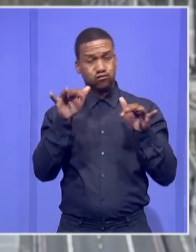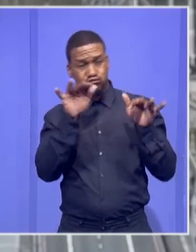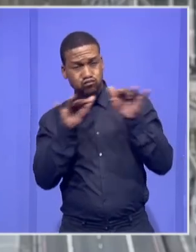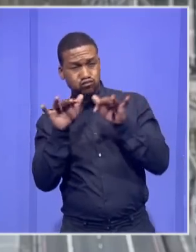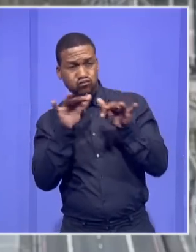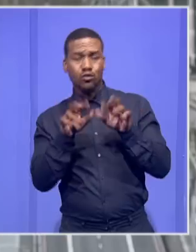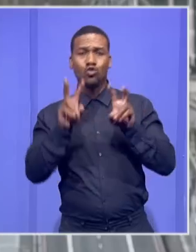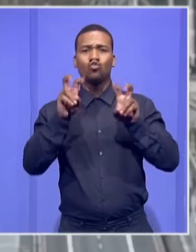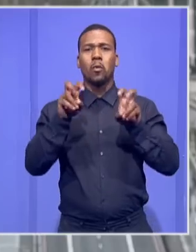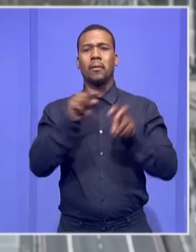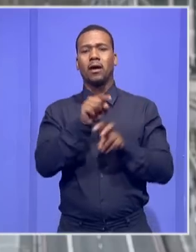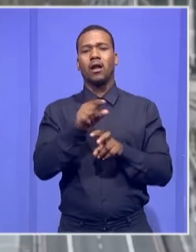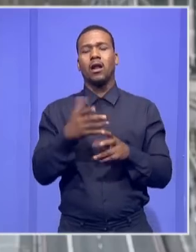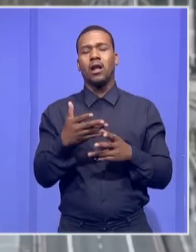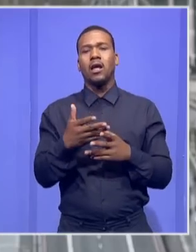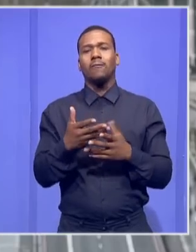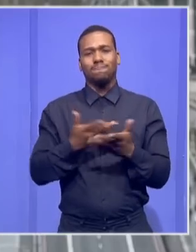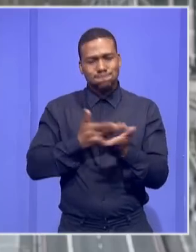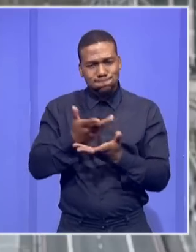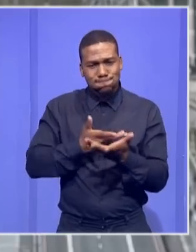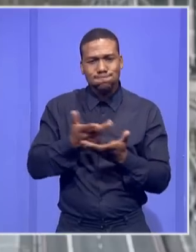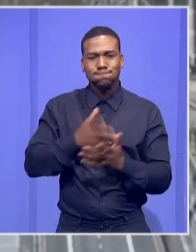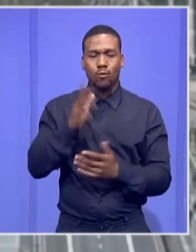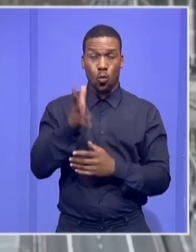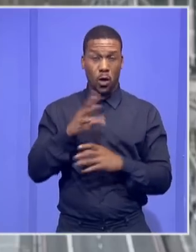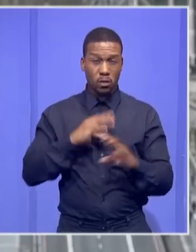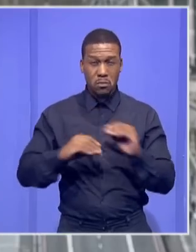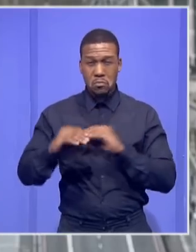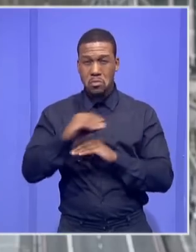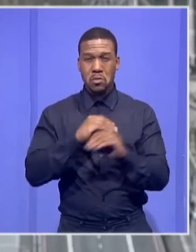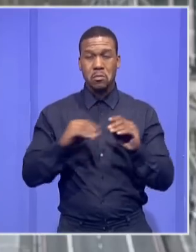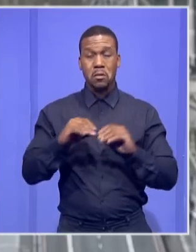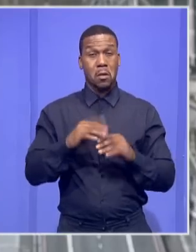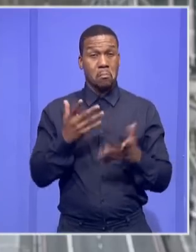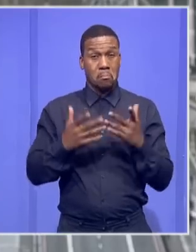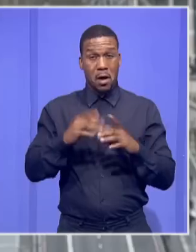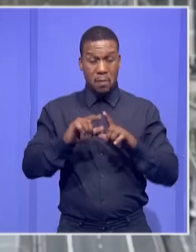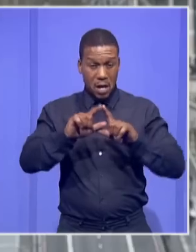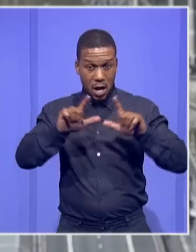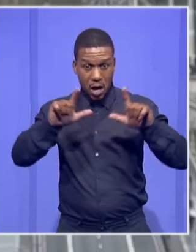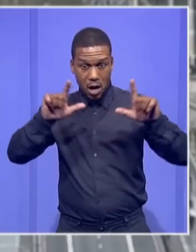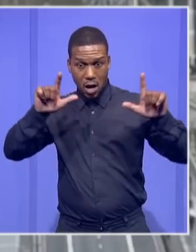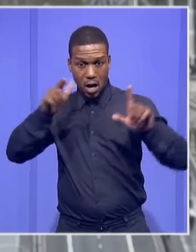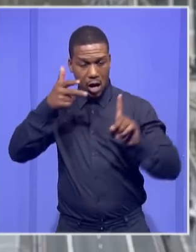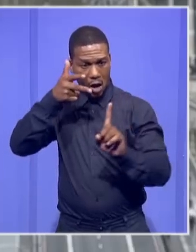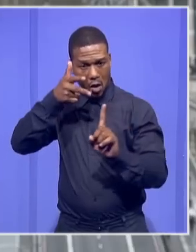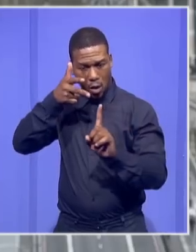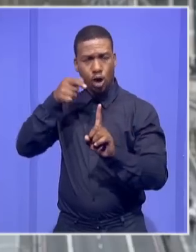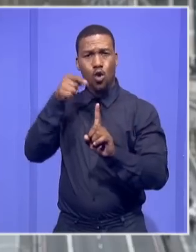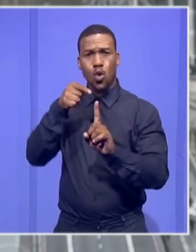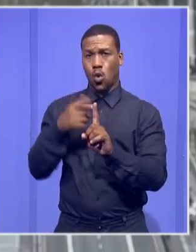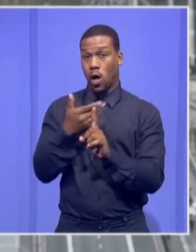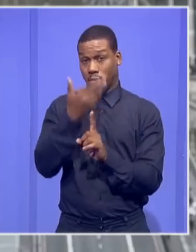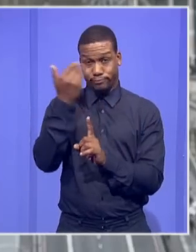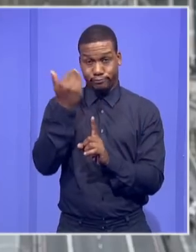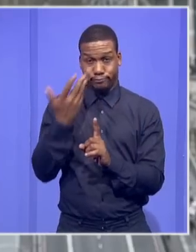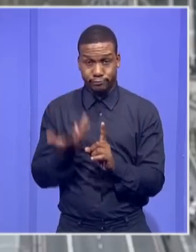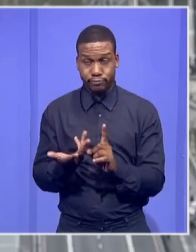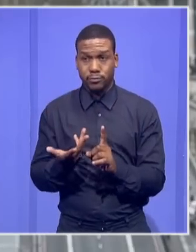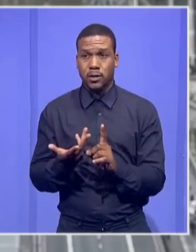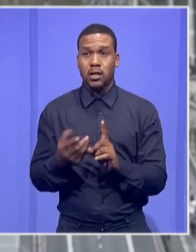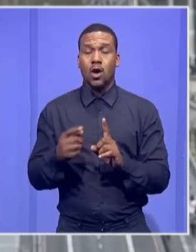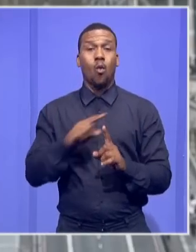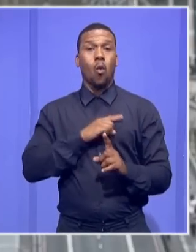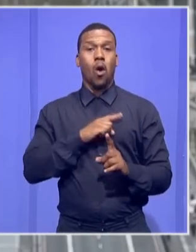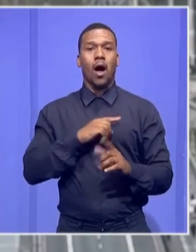royal. So although there will be a lot of cameras focused on him, there'll be a lot of media attention in here, the Americans as well, because of the American